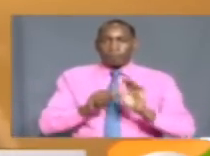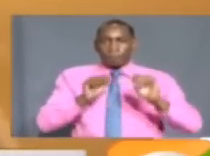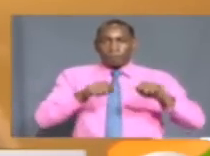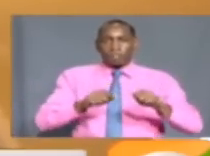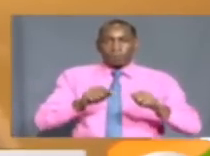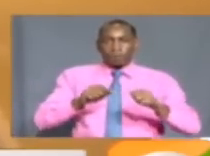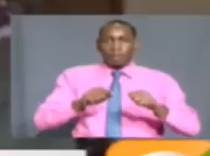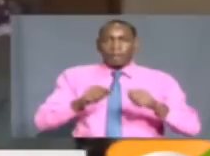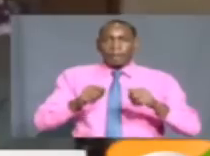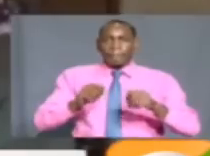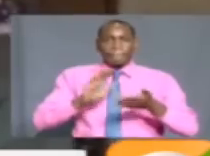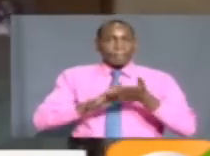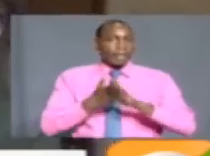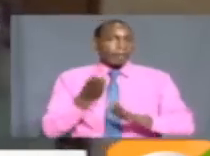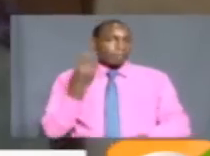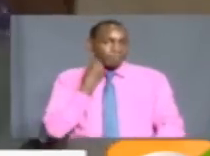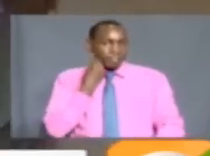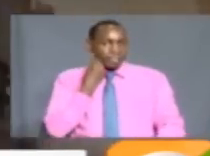tama infection.